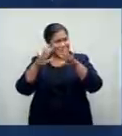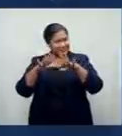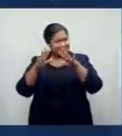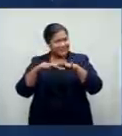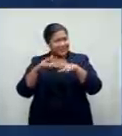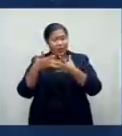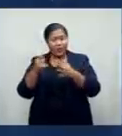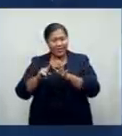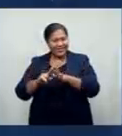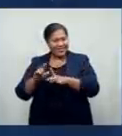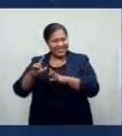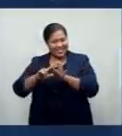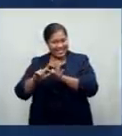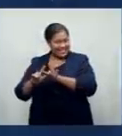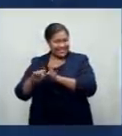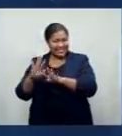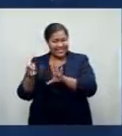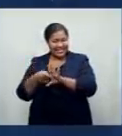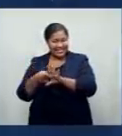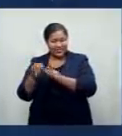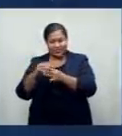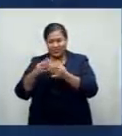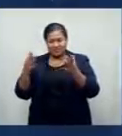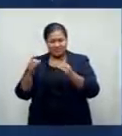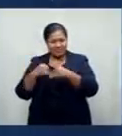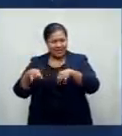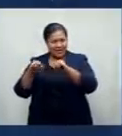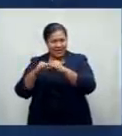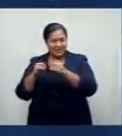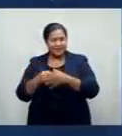the eastern parts and interior of the larger islands.